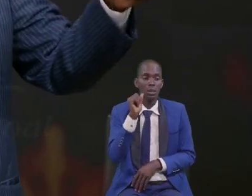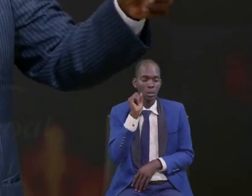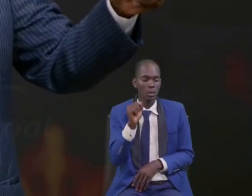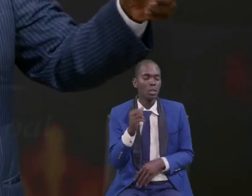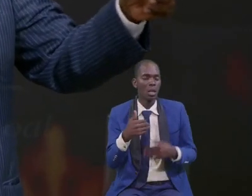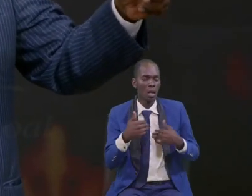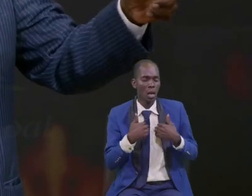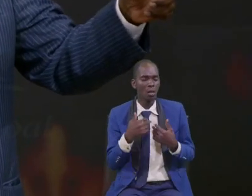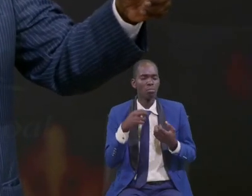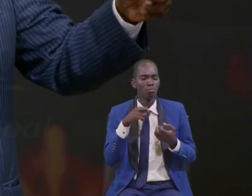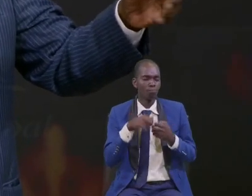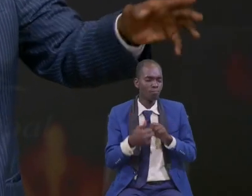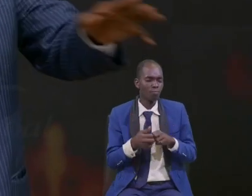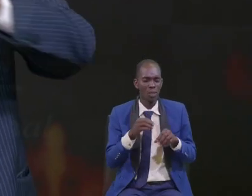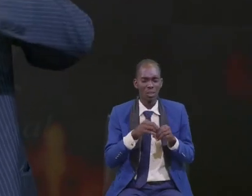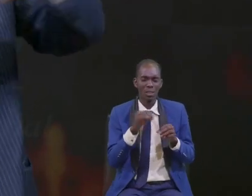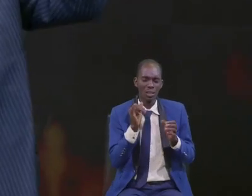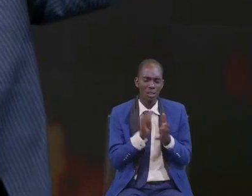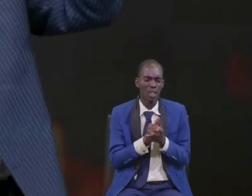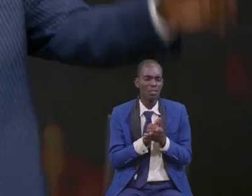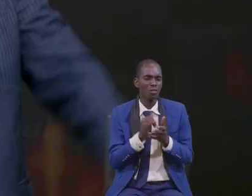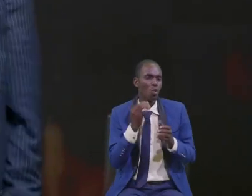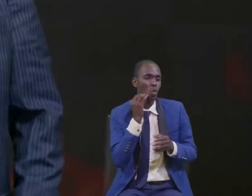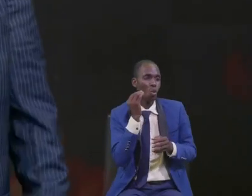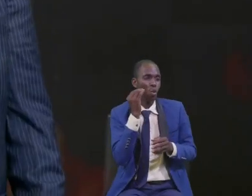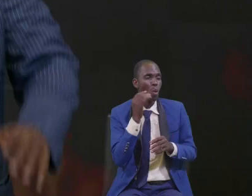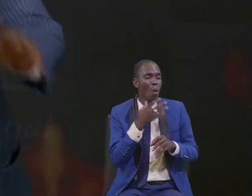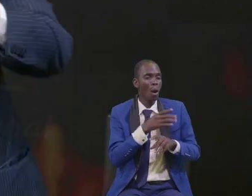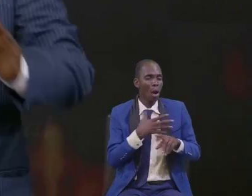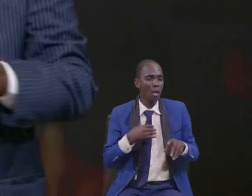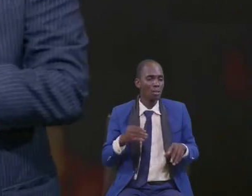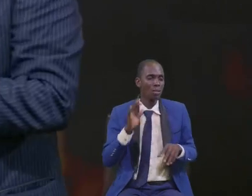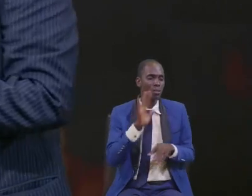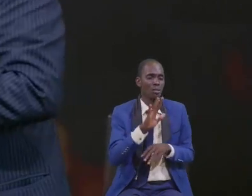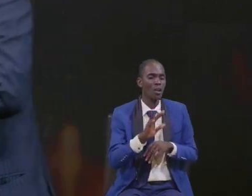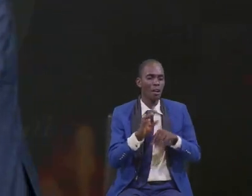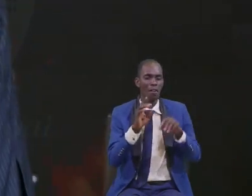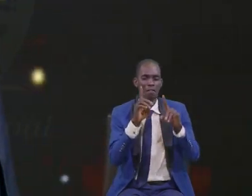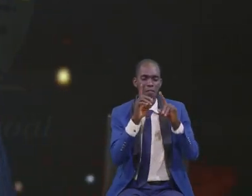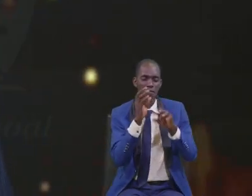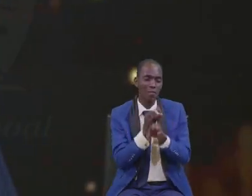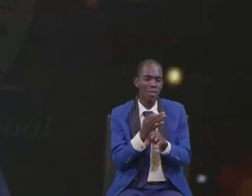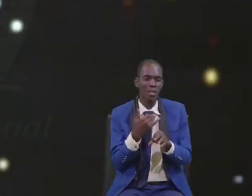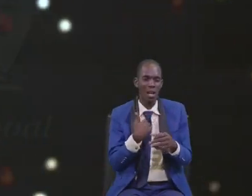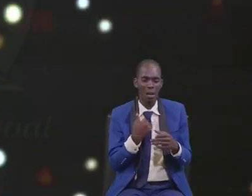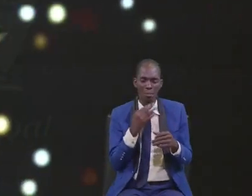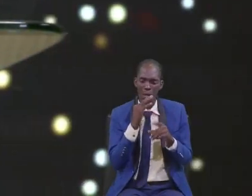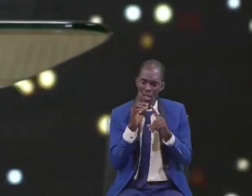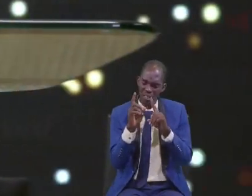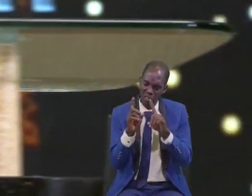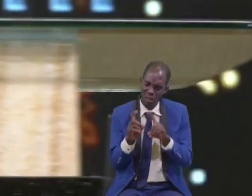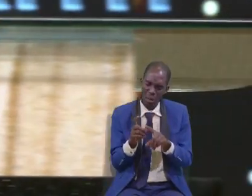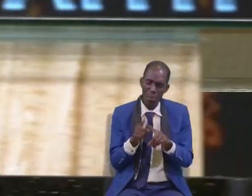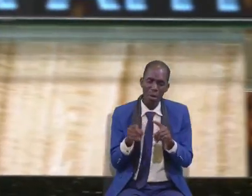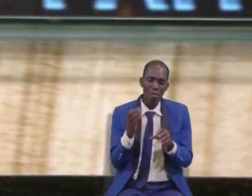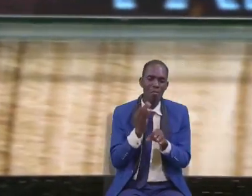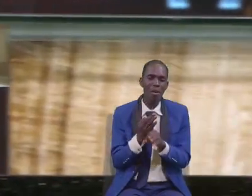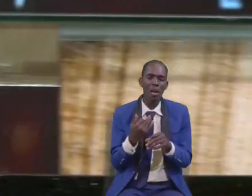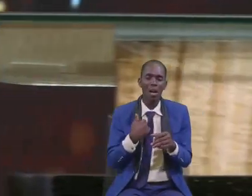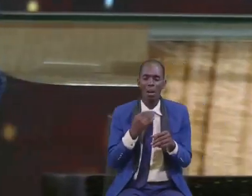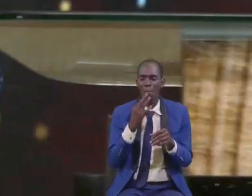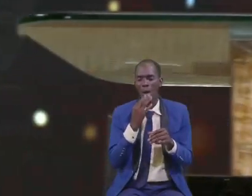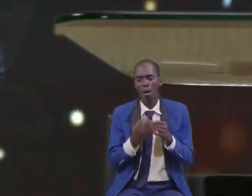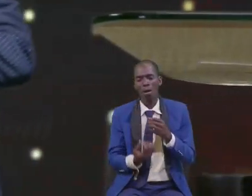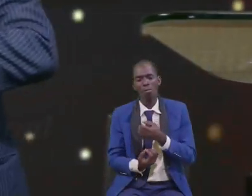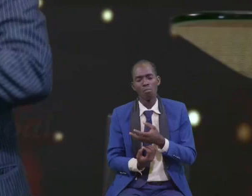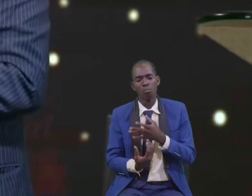Her faith had been tried. The faith was burnt up. If you hear that brother so-and-so has, you know,